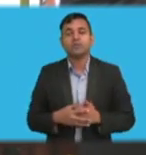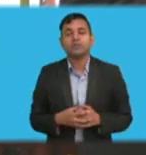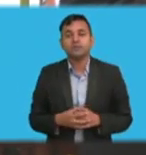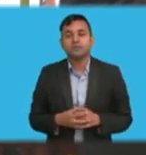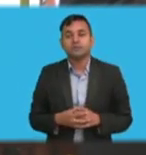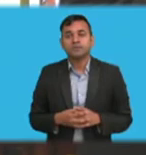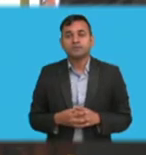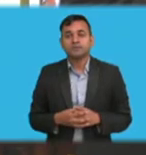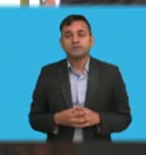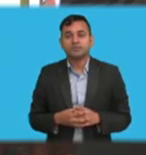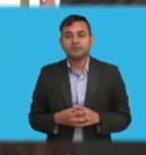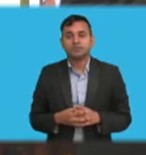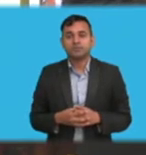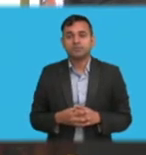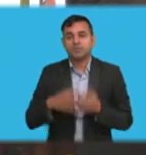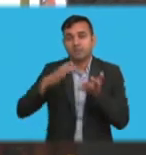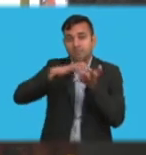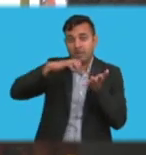of